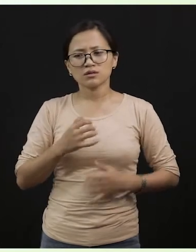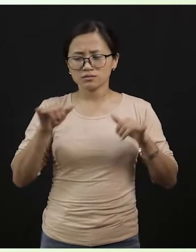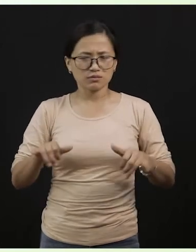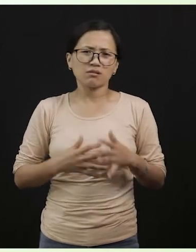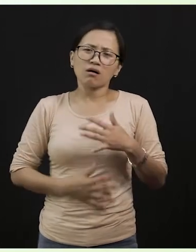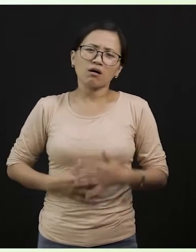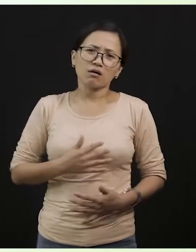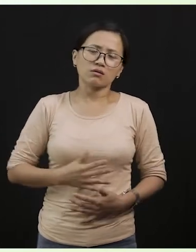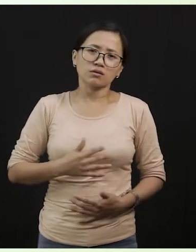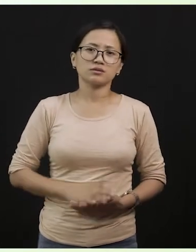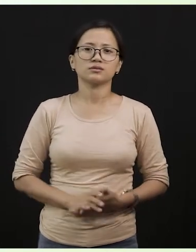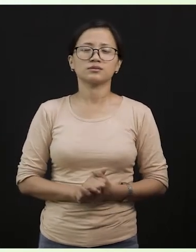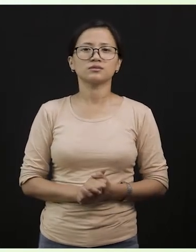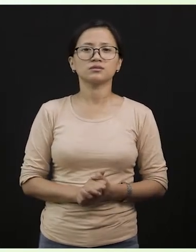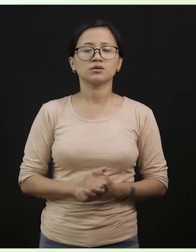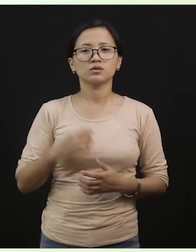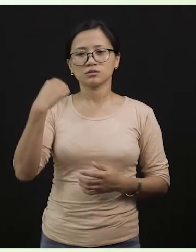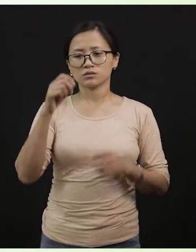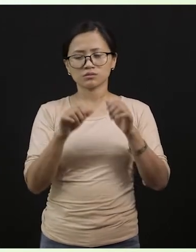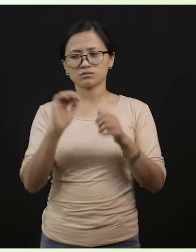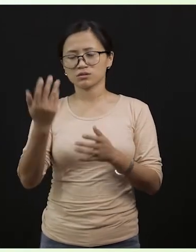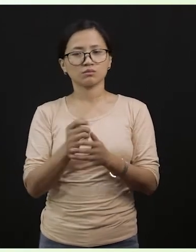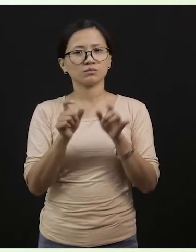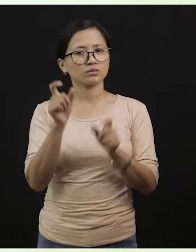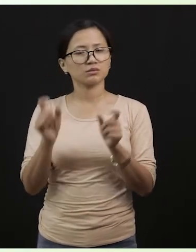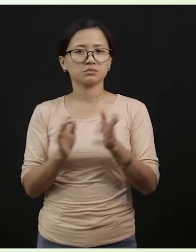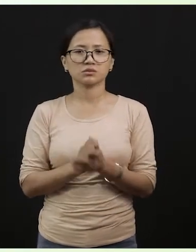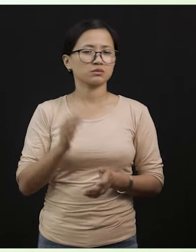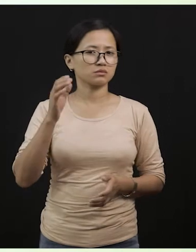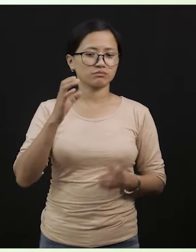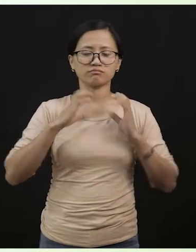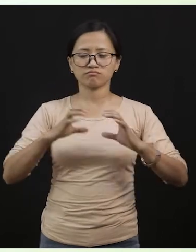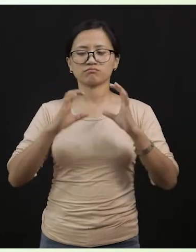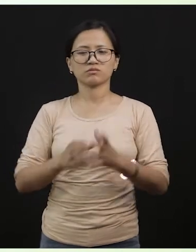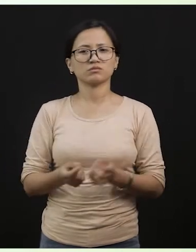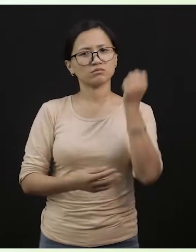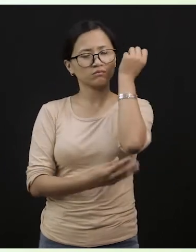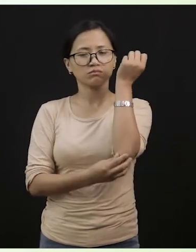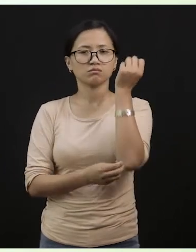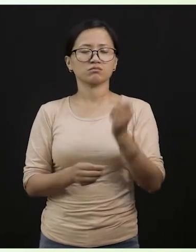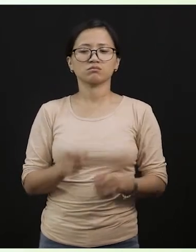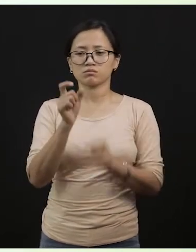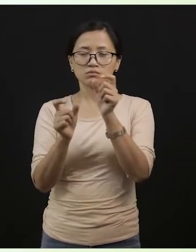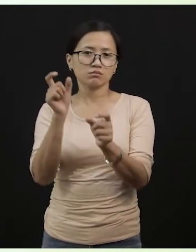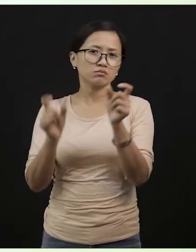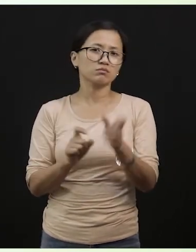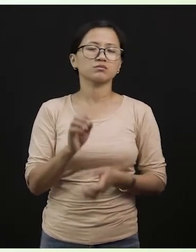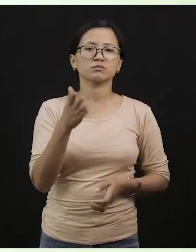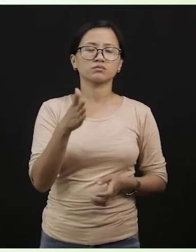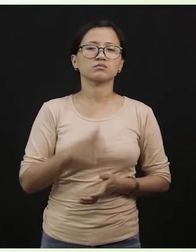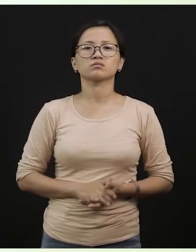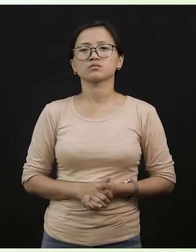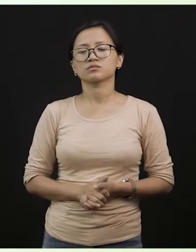Some people are there who don't care for the poor people. Okay, they just want to make fun of them, or they go and tell